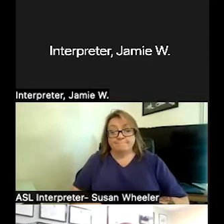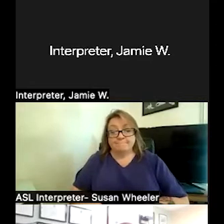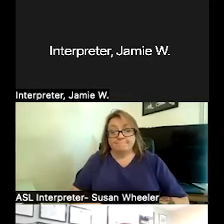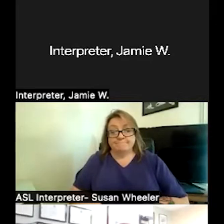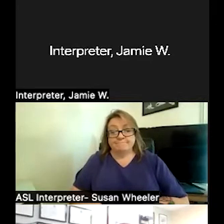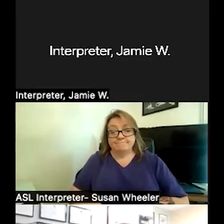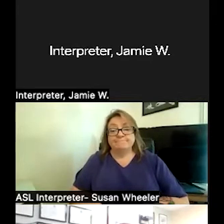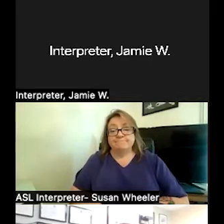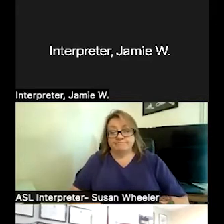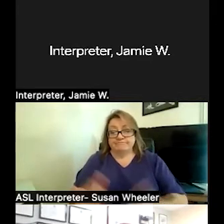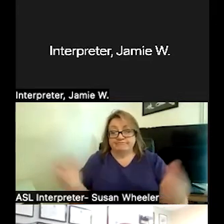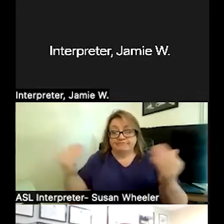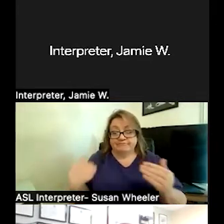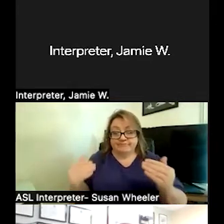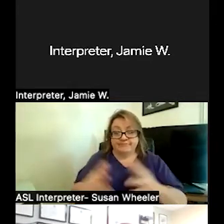Okay, next slide.